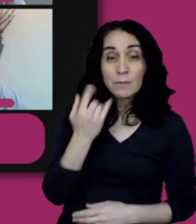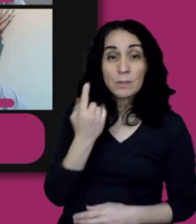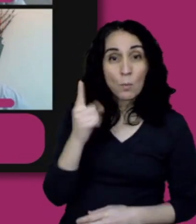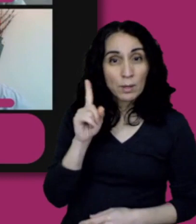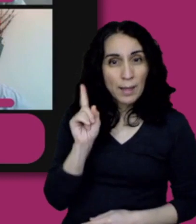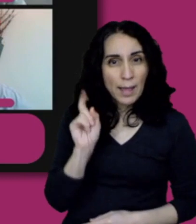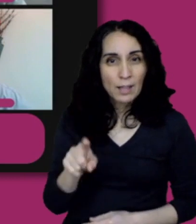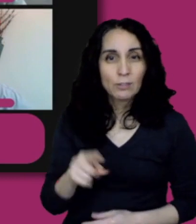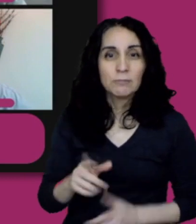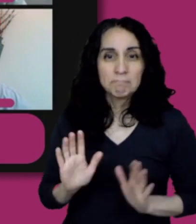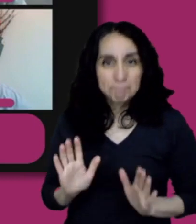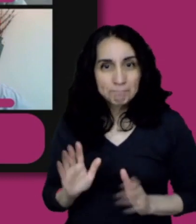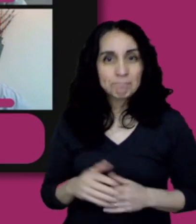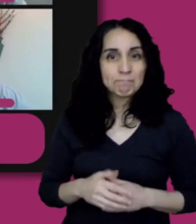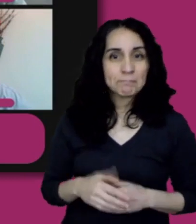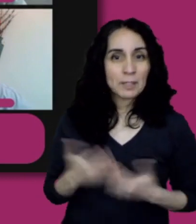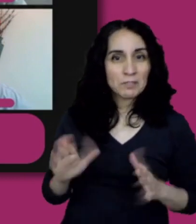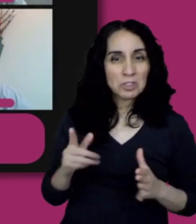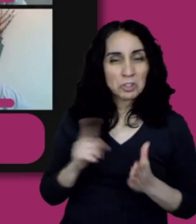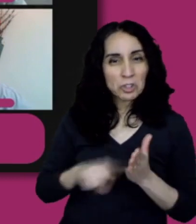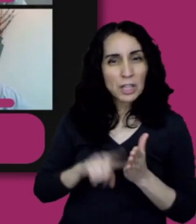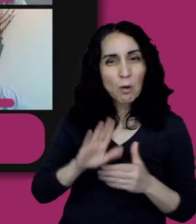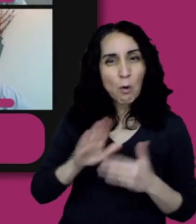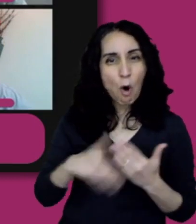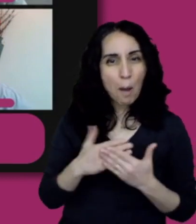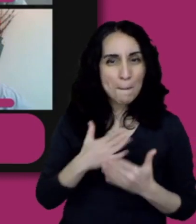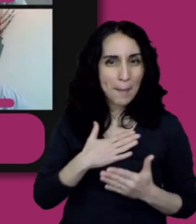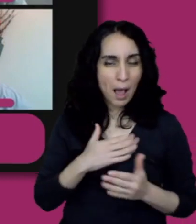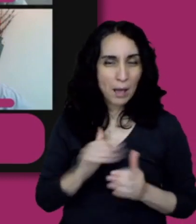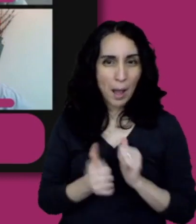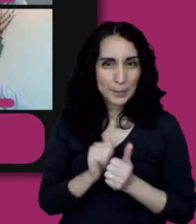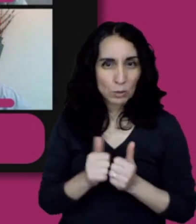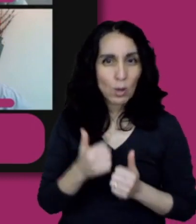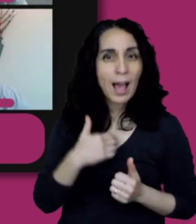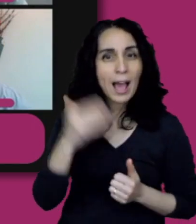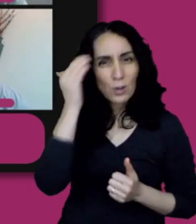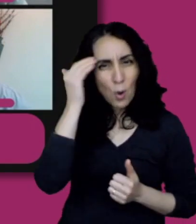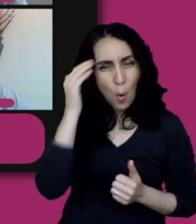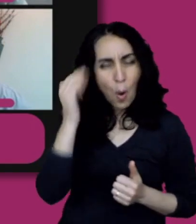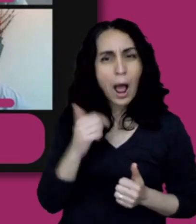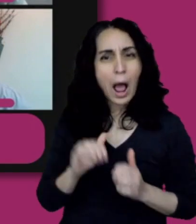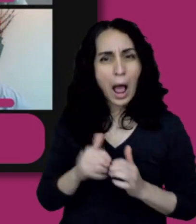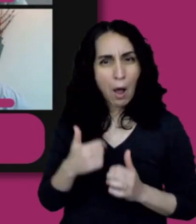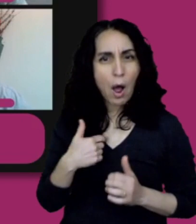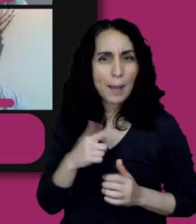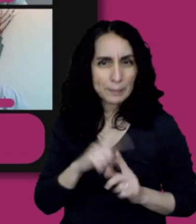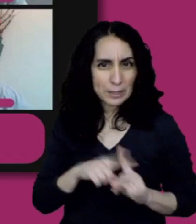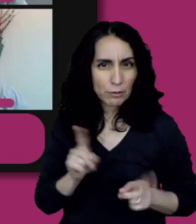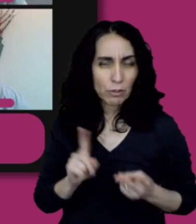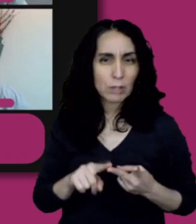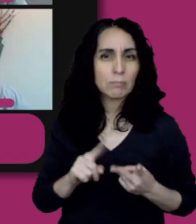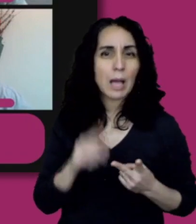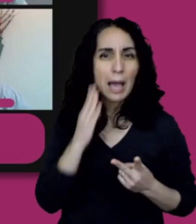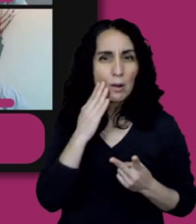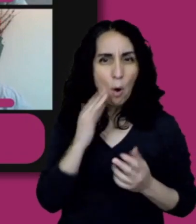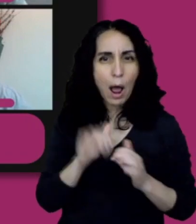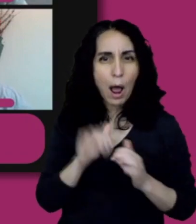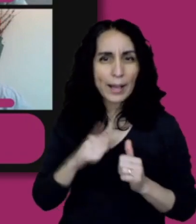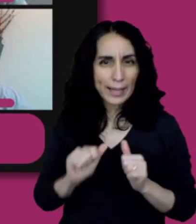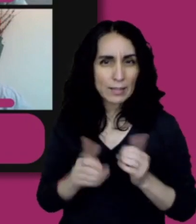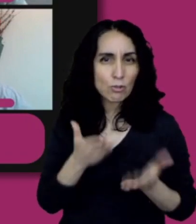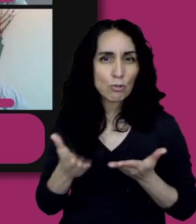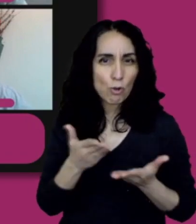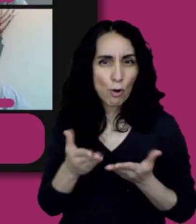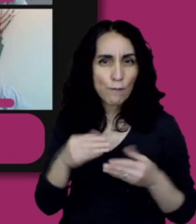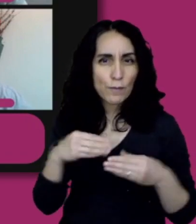and said, okay, so I've checked out my competition, I know how I'm different, I know the ways in which I think